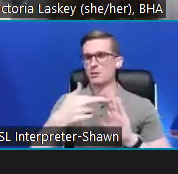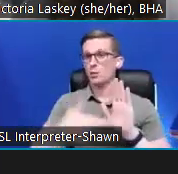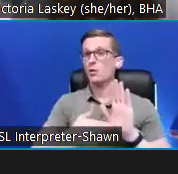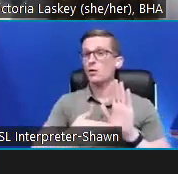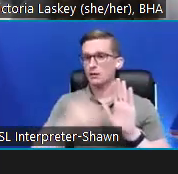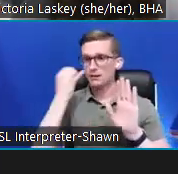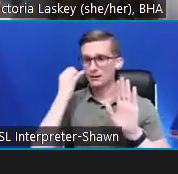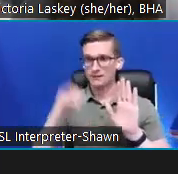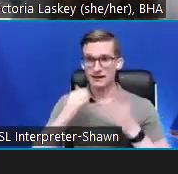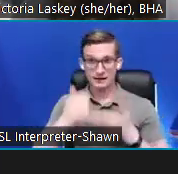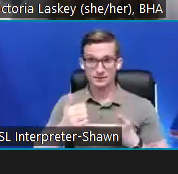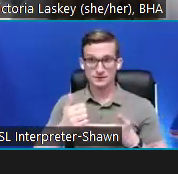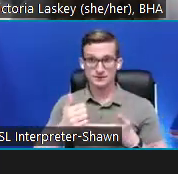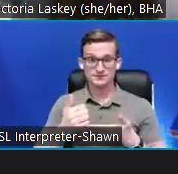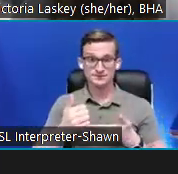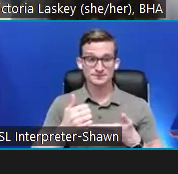helpful.